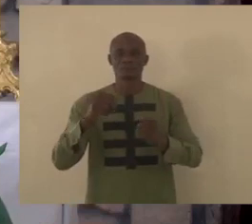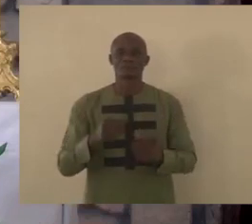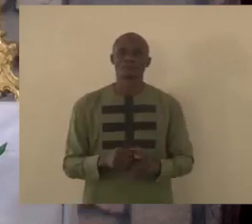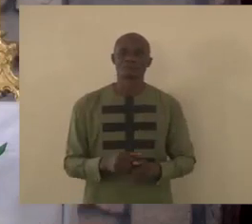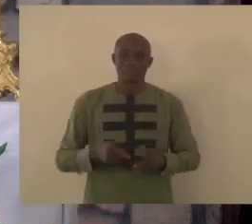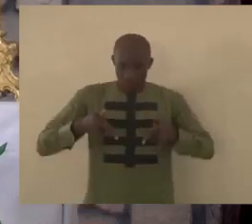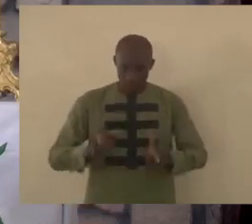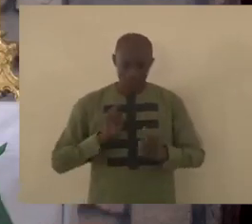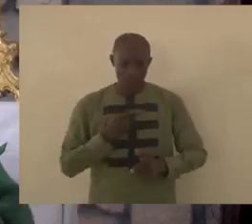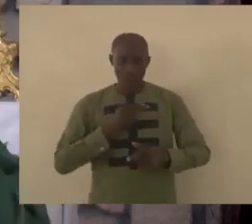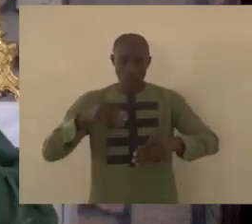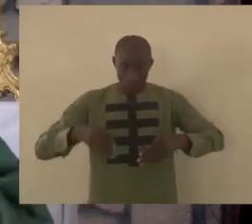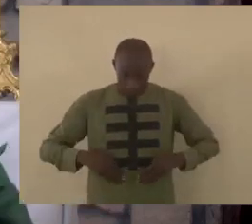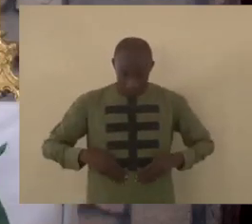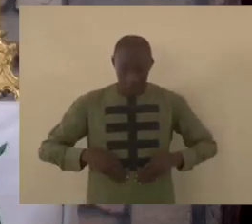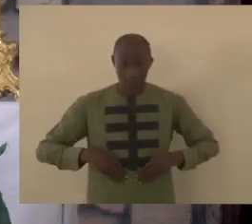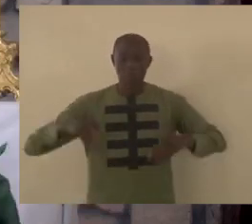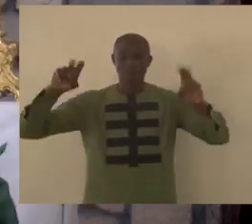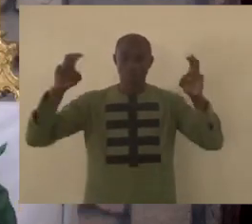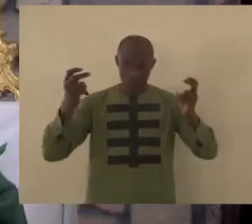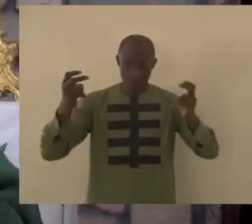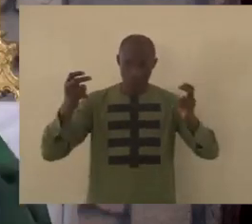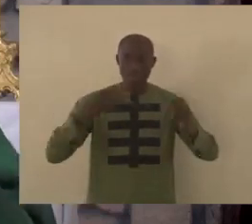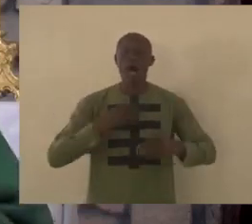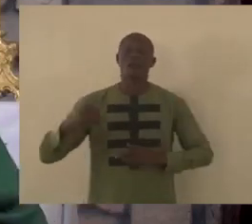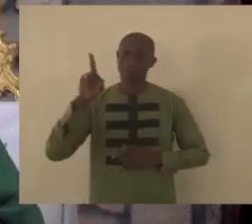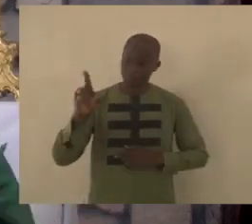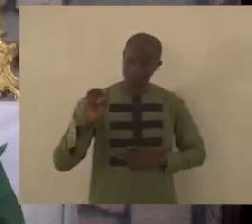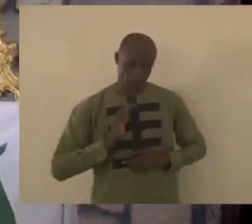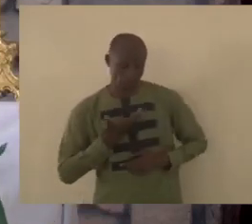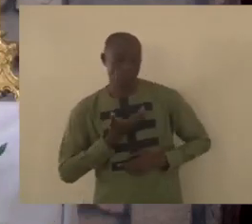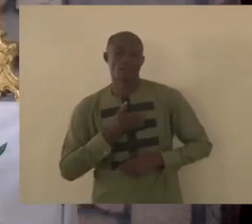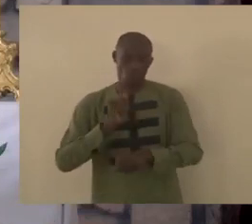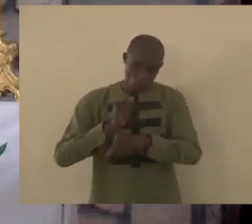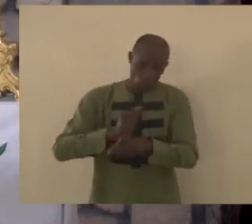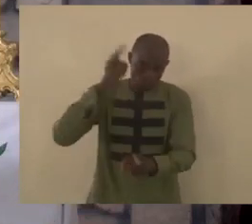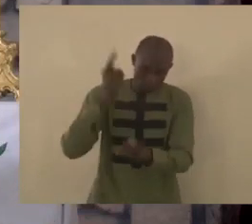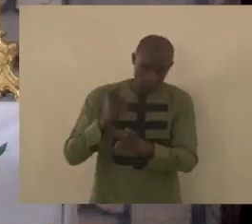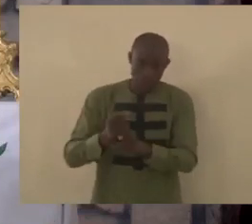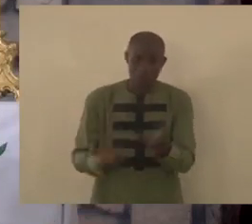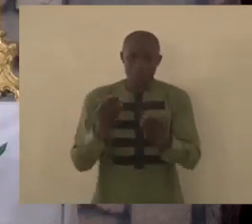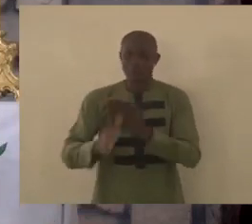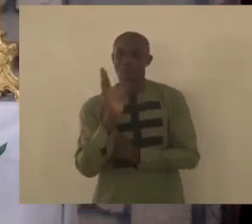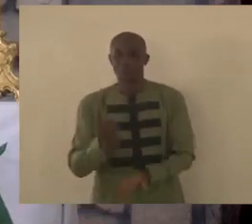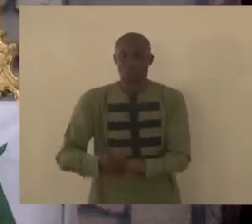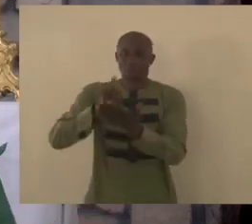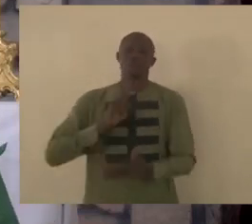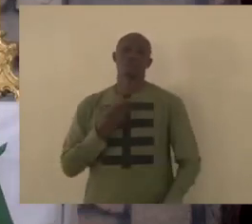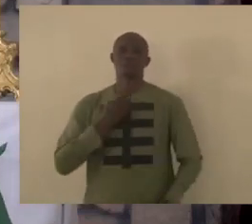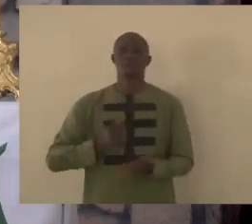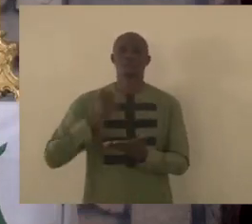title? Let us accept the title that we carry and do our work diligently. And may God help